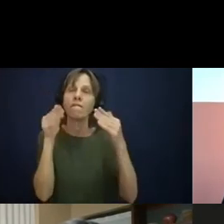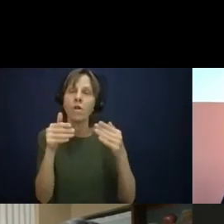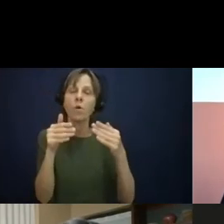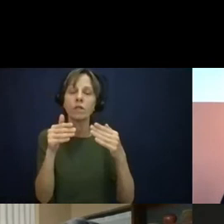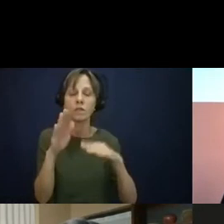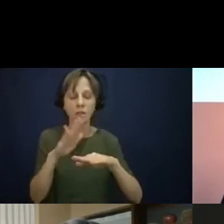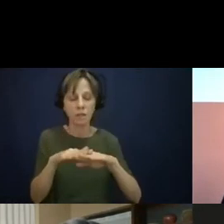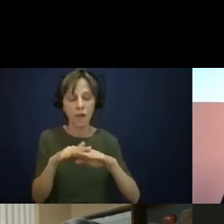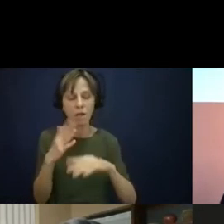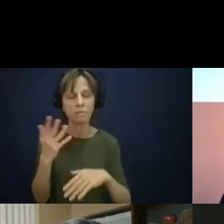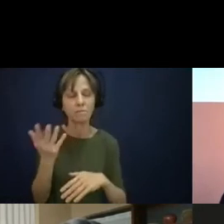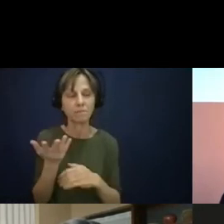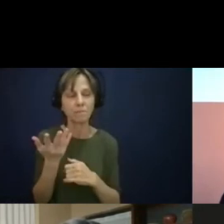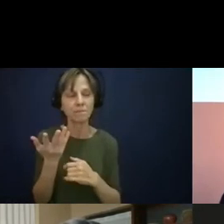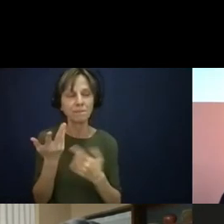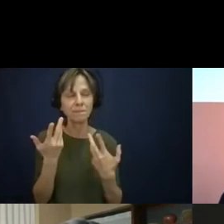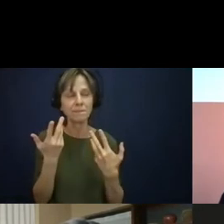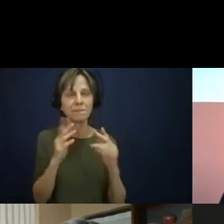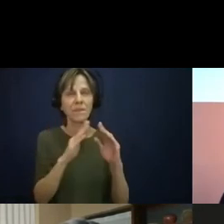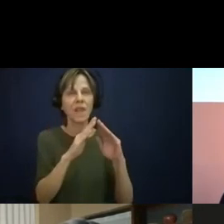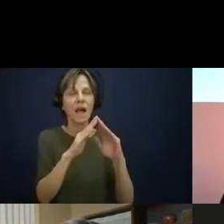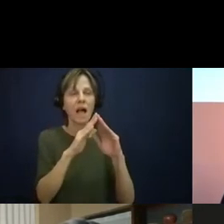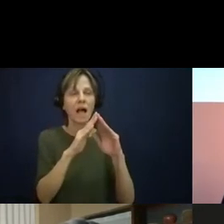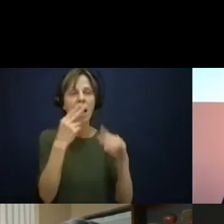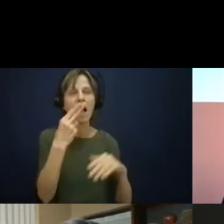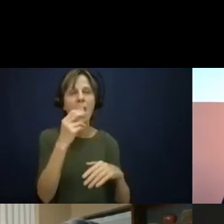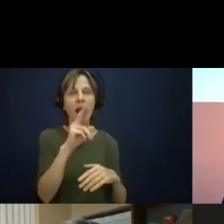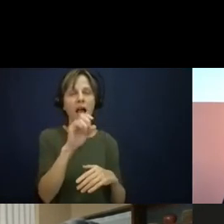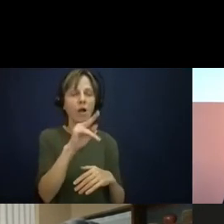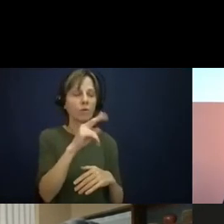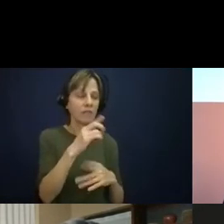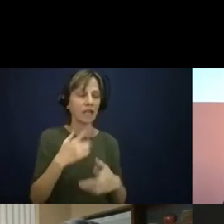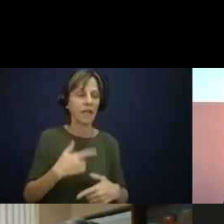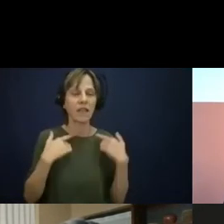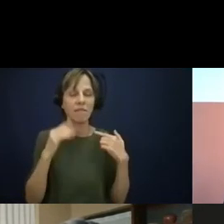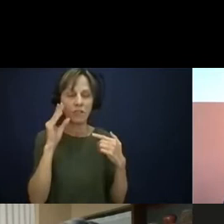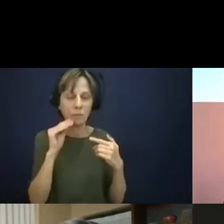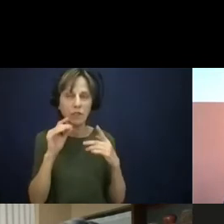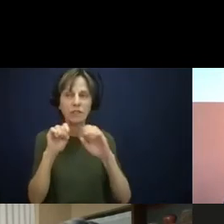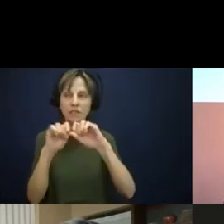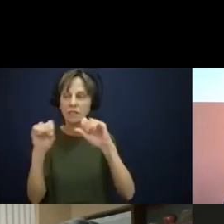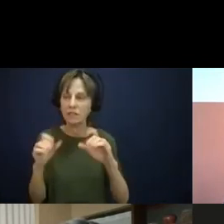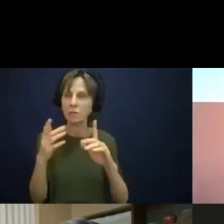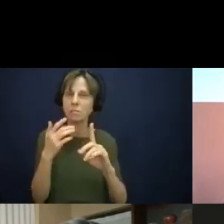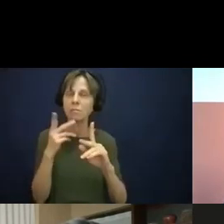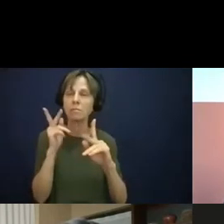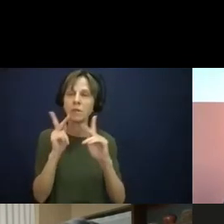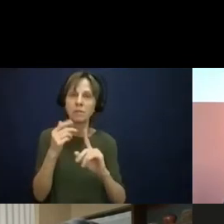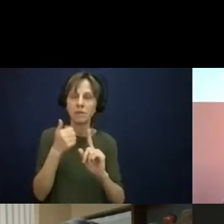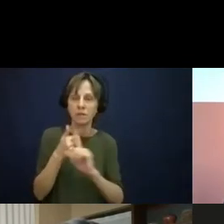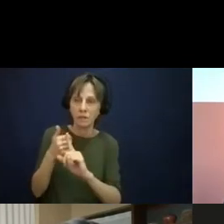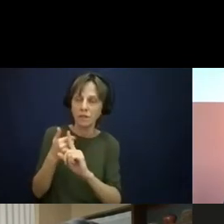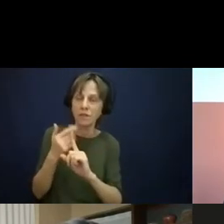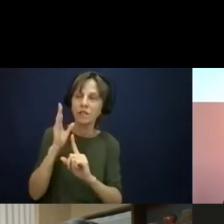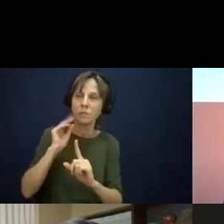between housing and lived experience and systems, and how people who themselves have experienced houselessness are involved